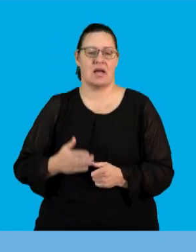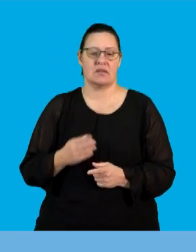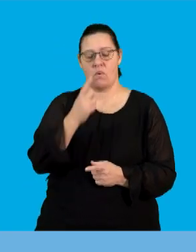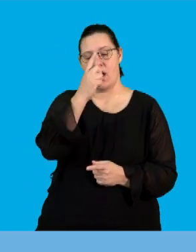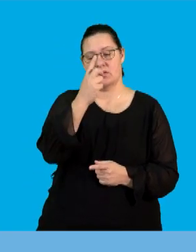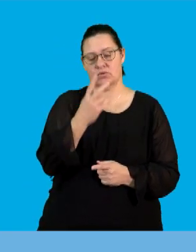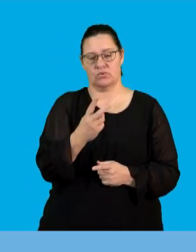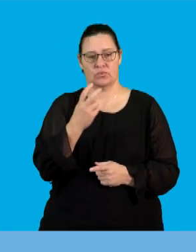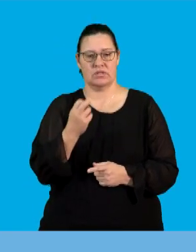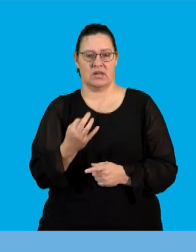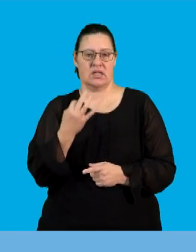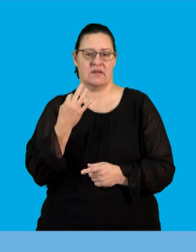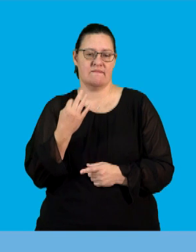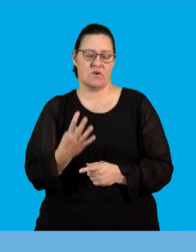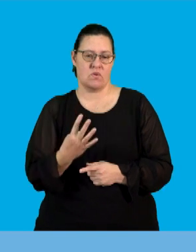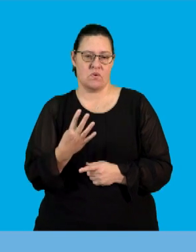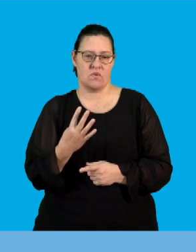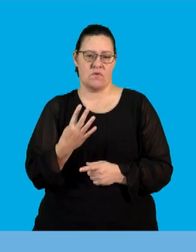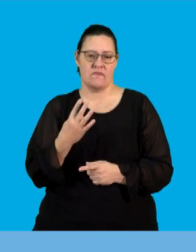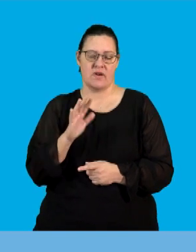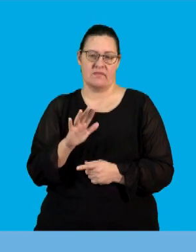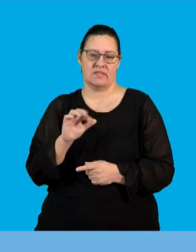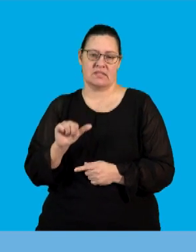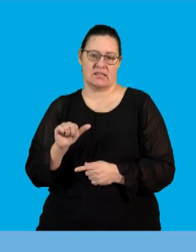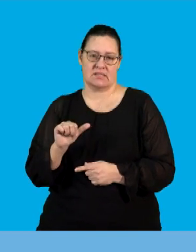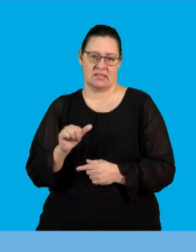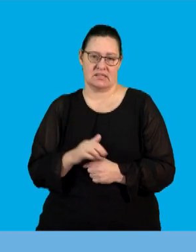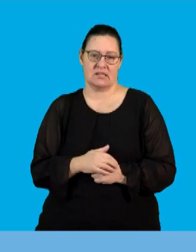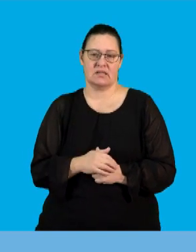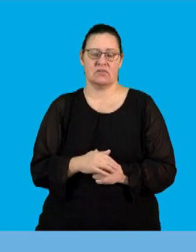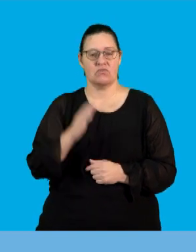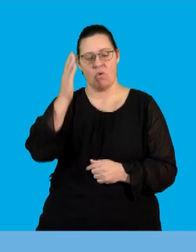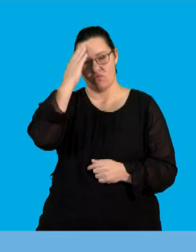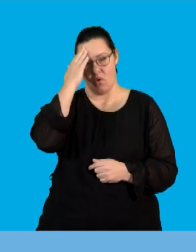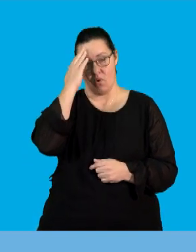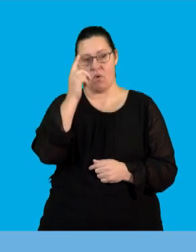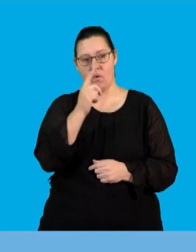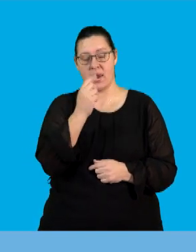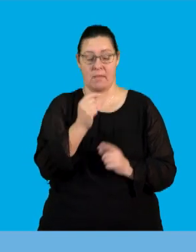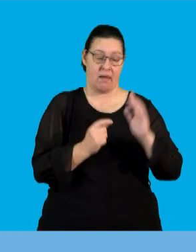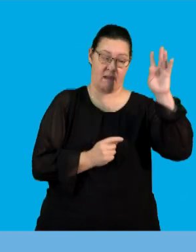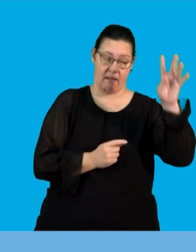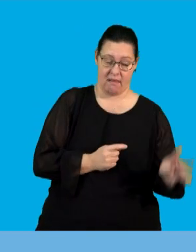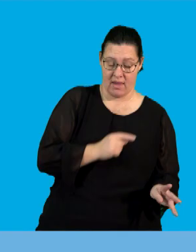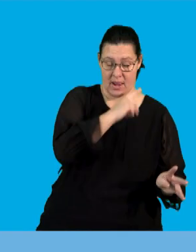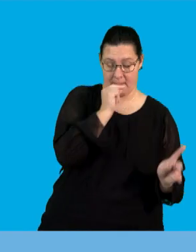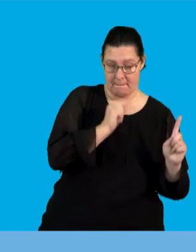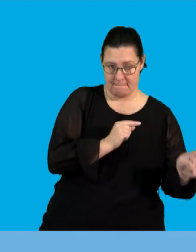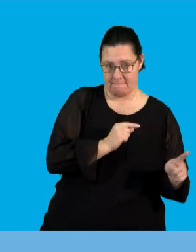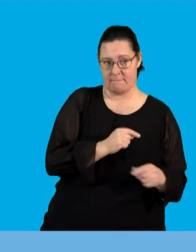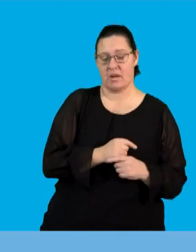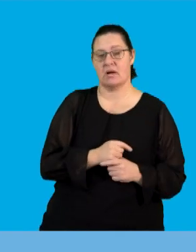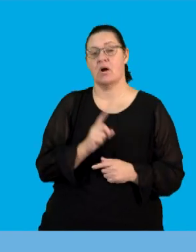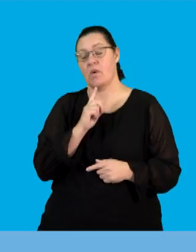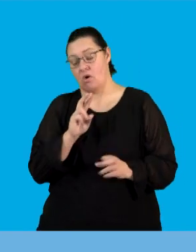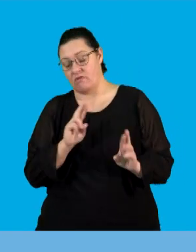1, 2, 3, 4, 5, 6, so that we know. So these numbers are according to the names. We